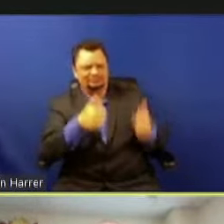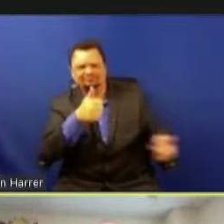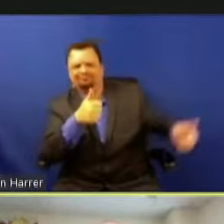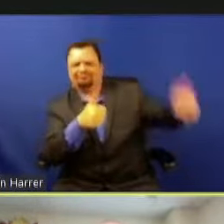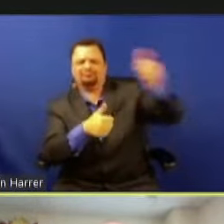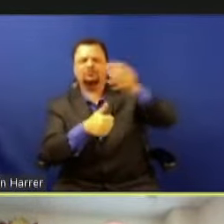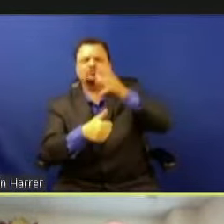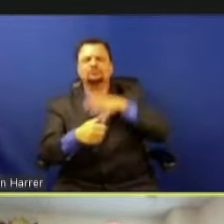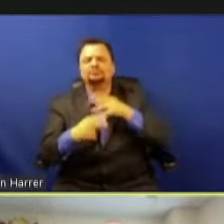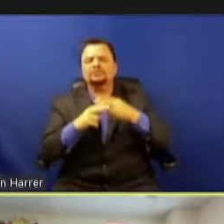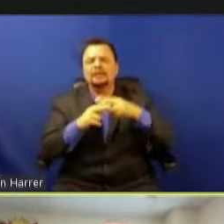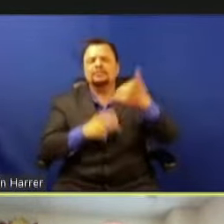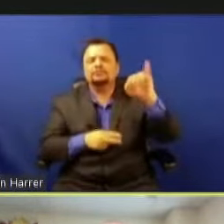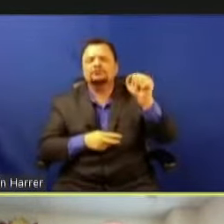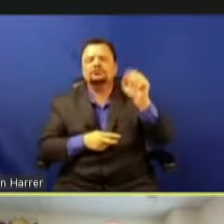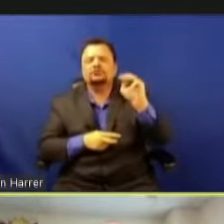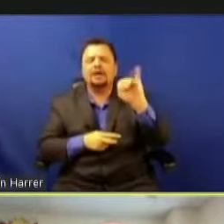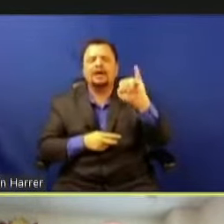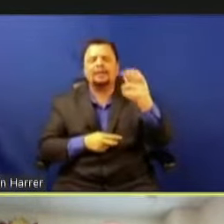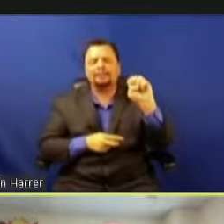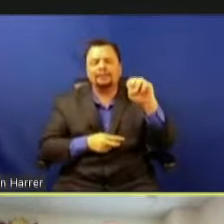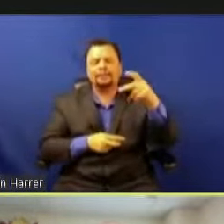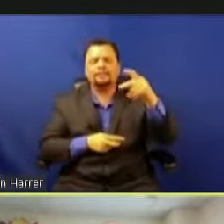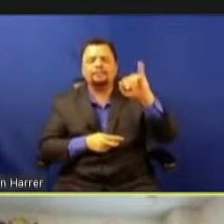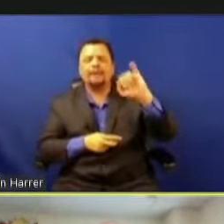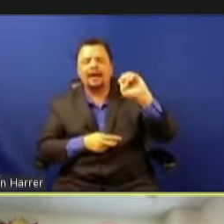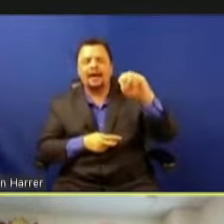Joint Task Force vaccine into the next phase of this campaign.